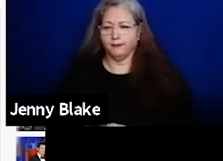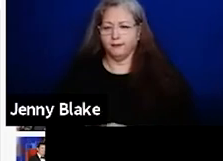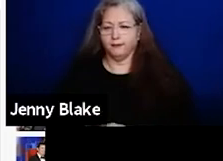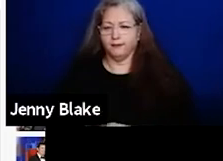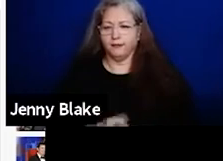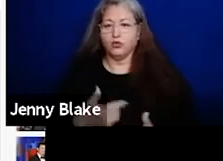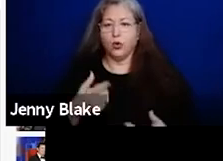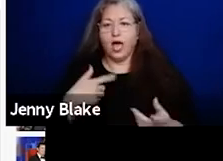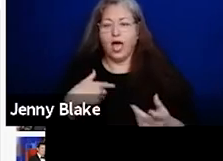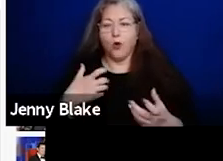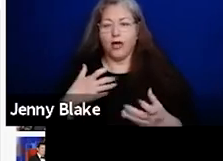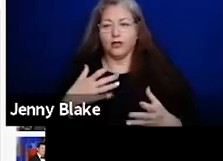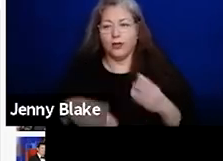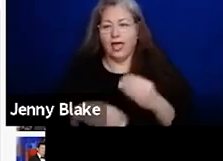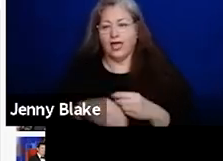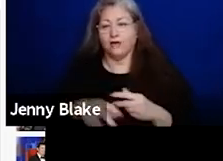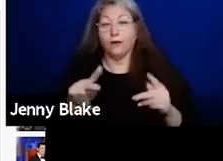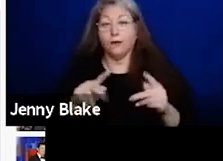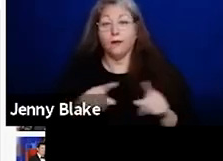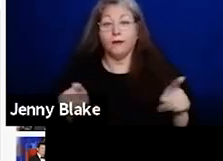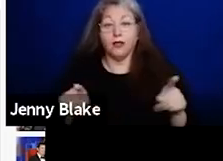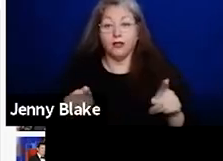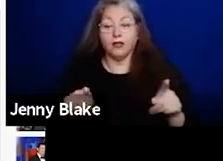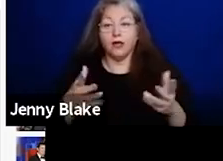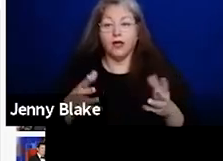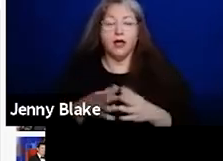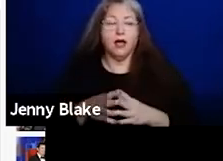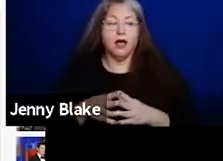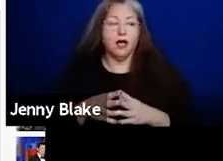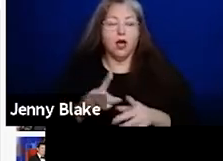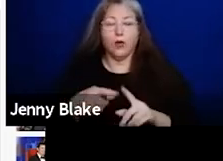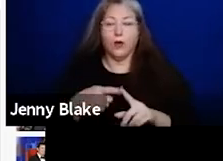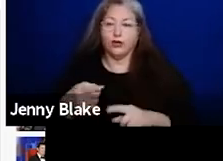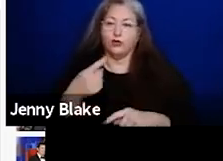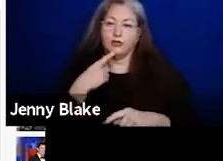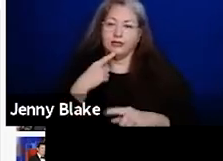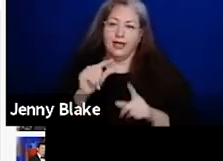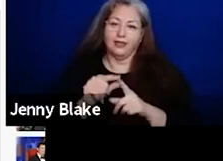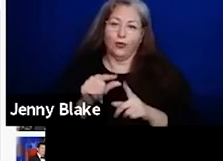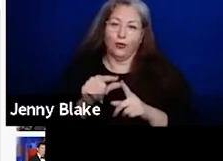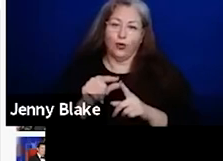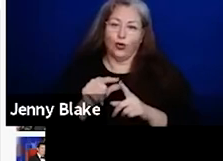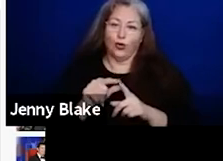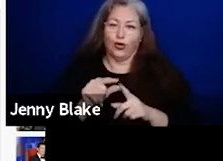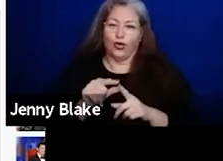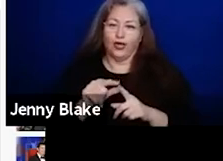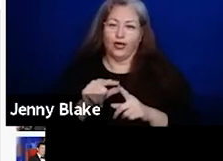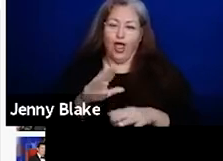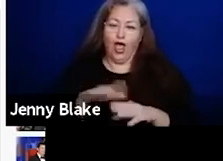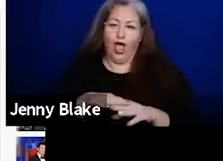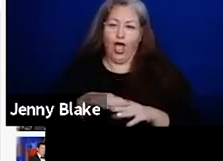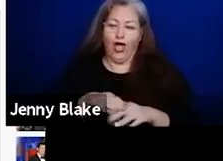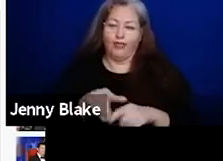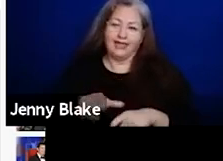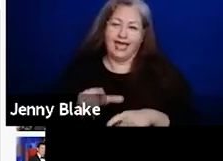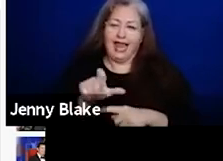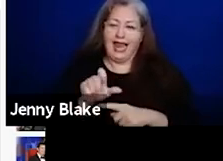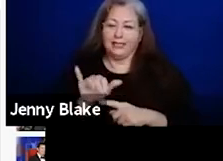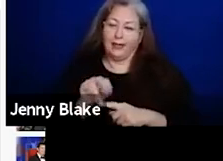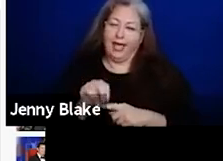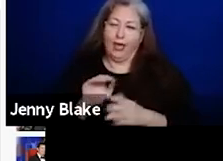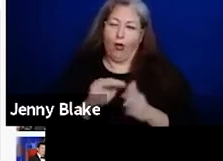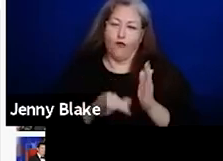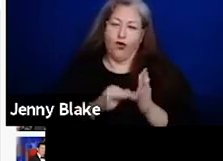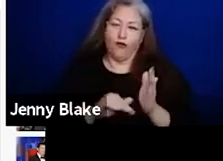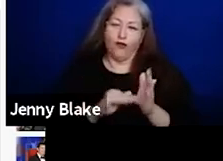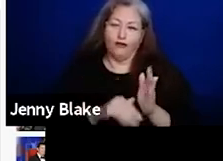Lip, I just want to say for people, just, you know, when you say like the word, you know, when the word came on the cassette, lesbian, lesbian, lesbian,